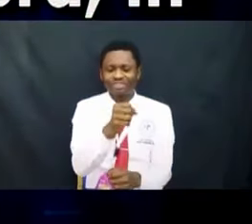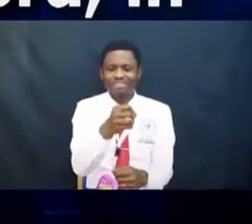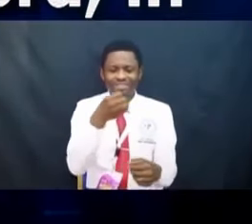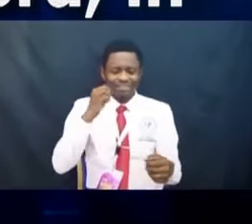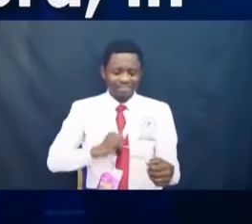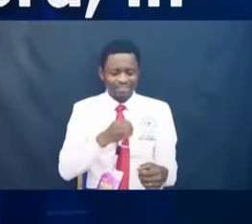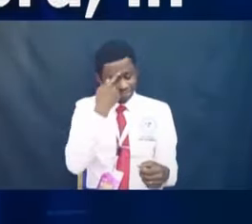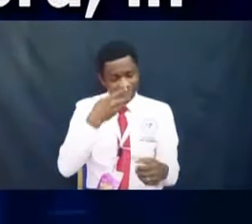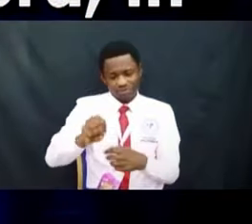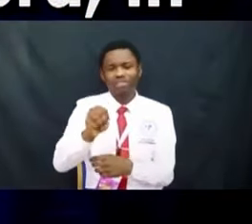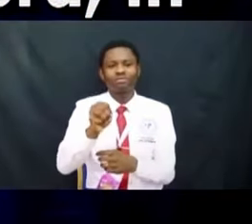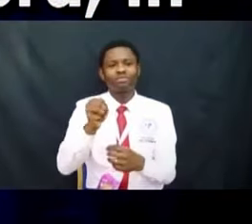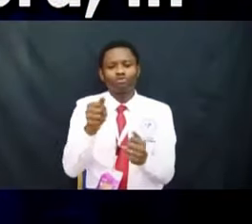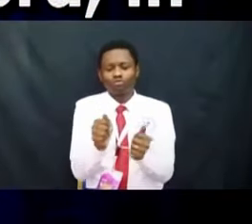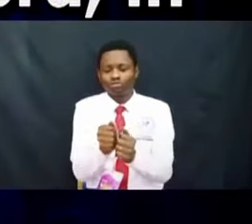them to the Lord,